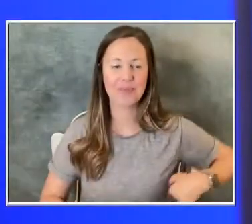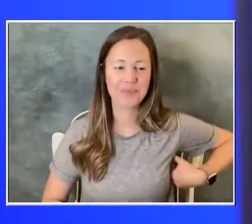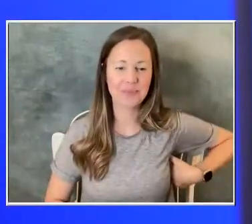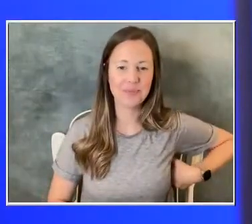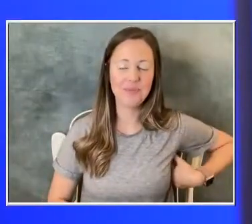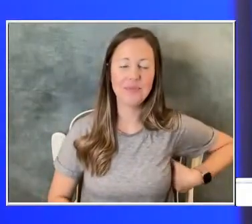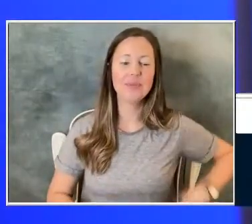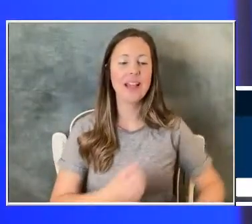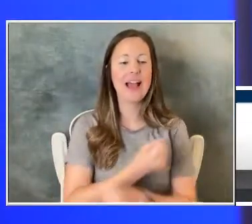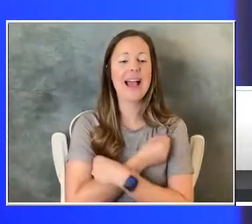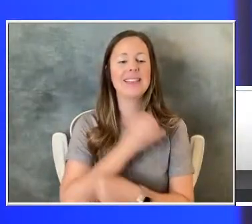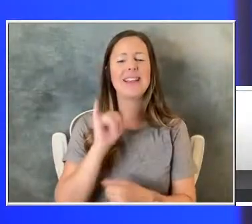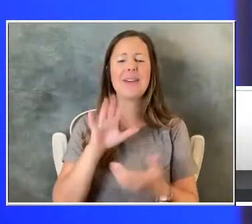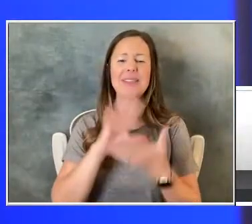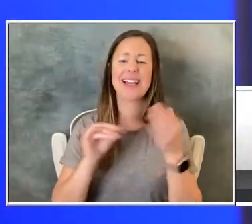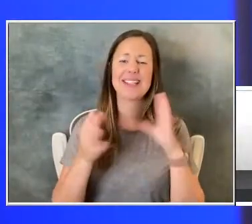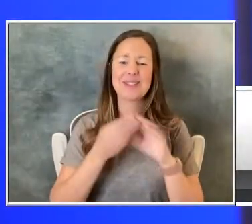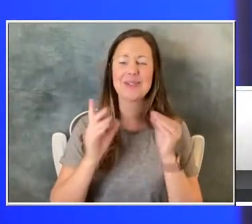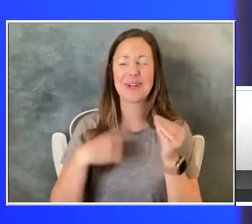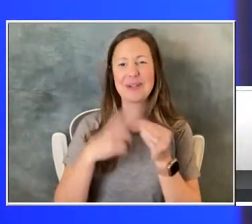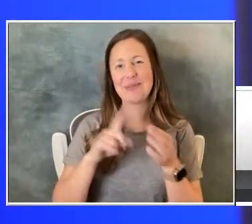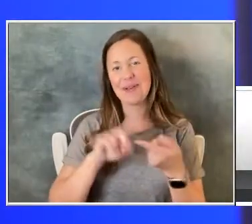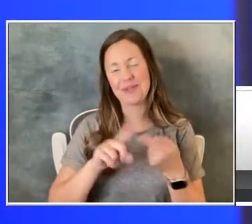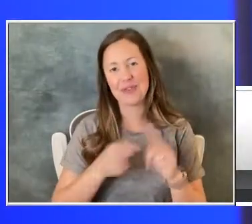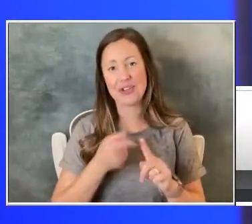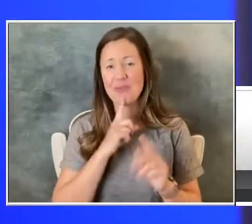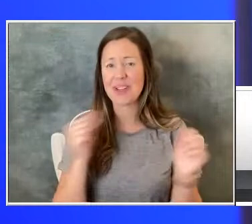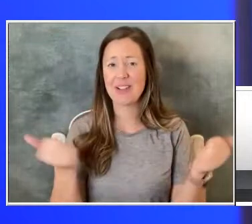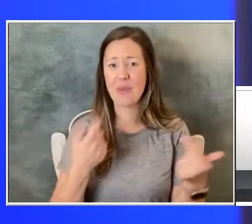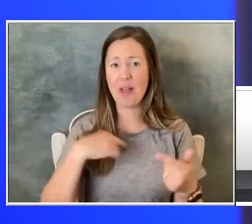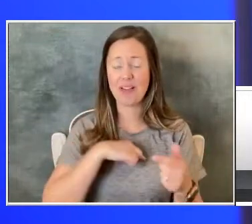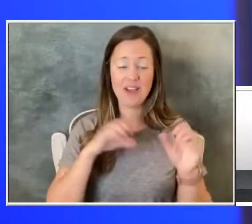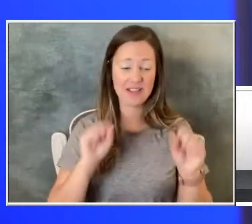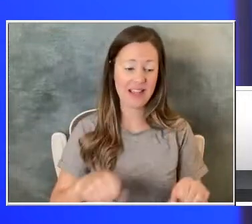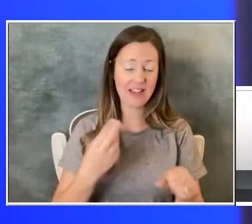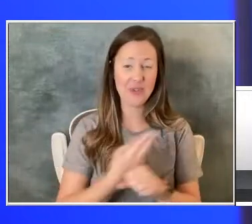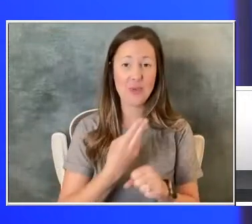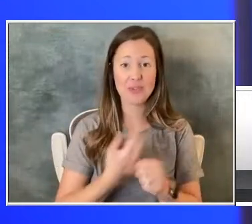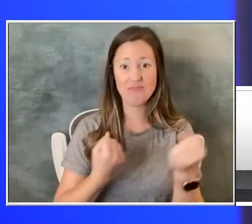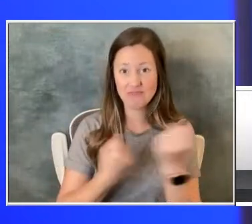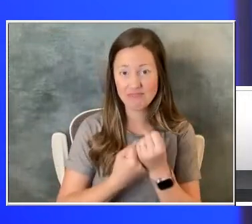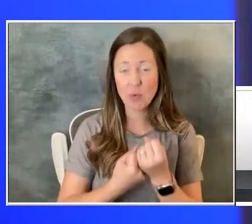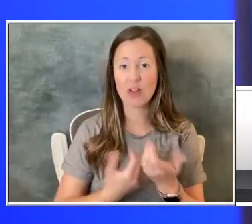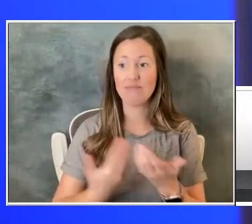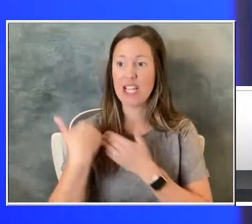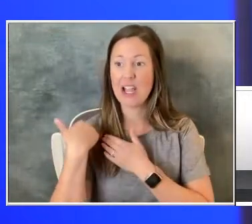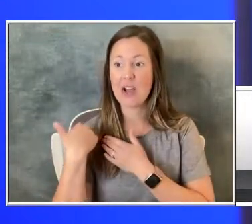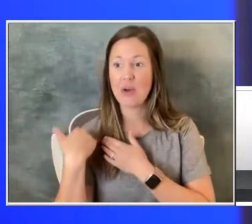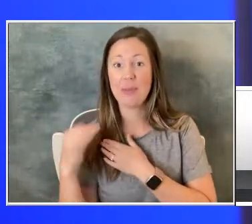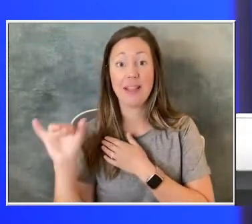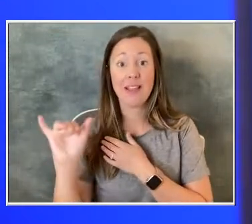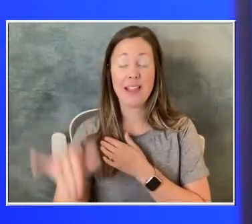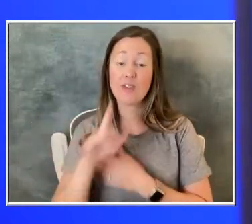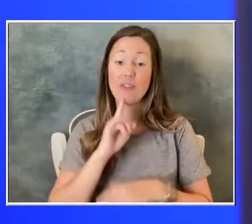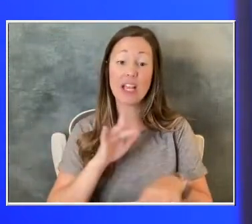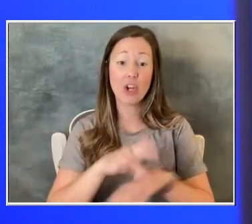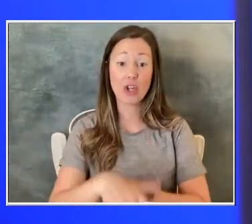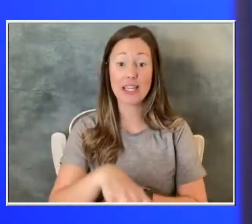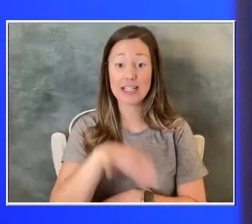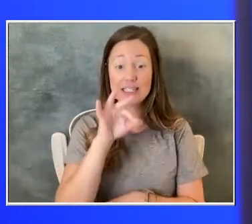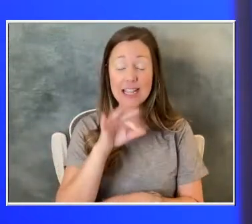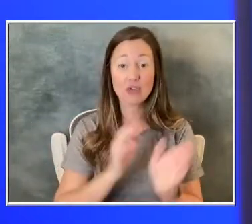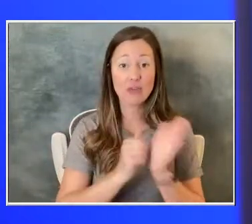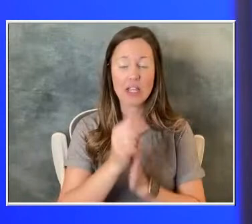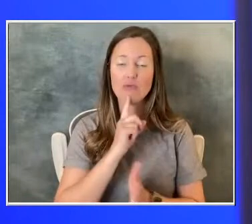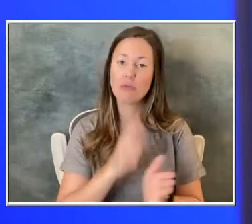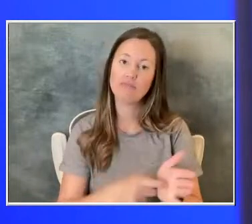of friendship, and we could all use support and accountability like this. Early detection of cancer is crucial, and if you